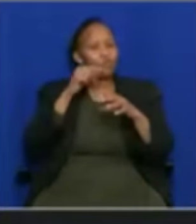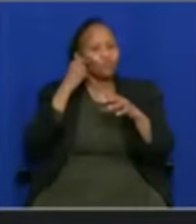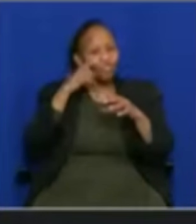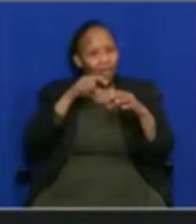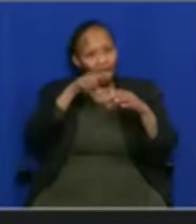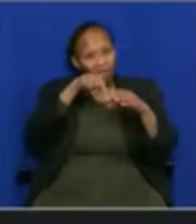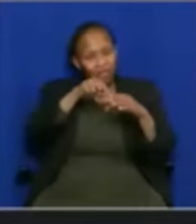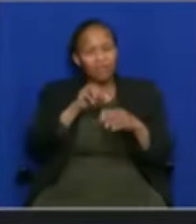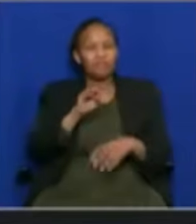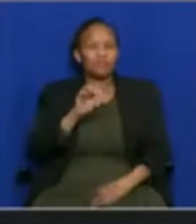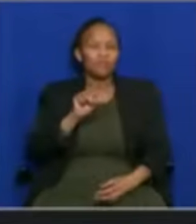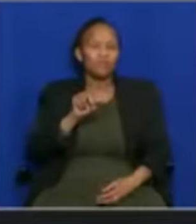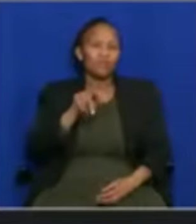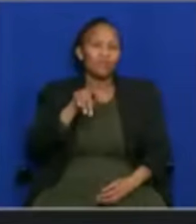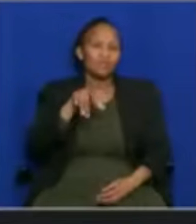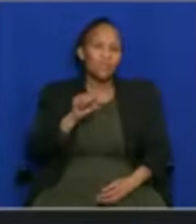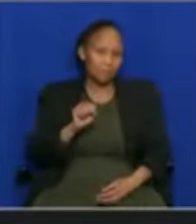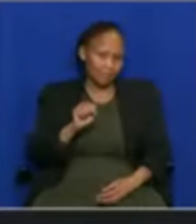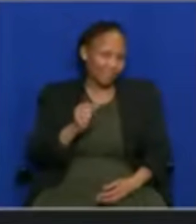Can I respond, Commissioner?